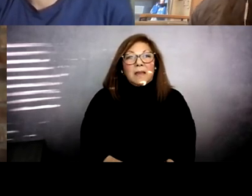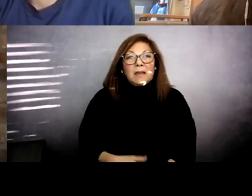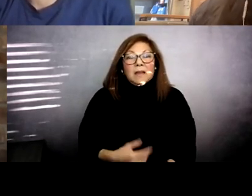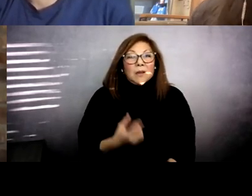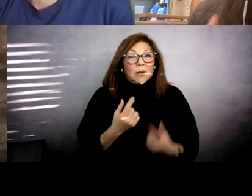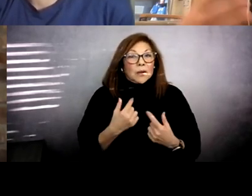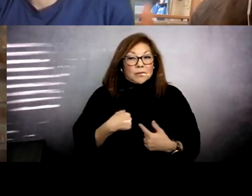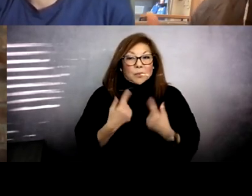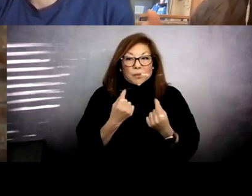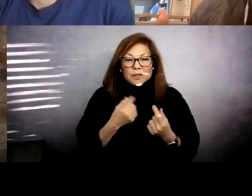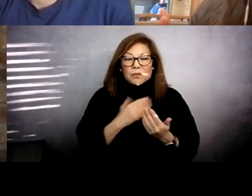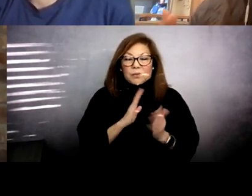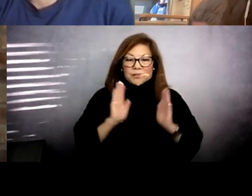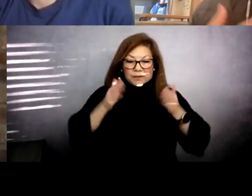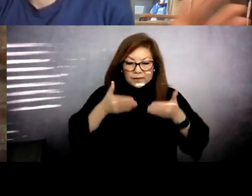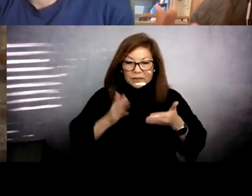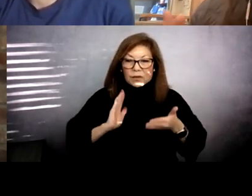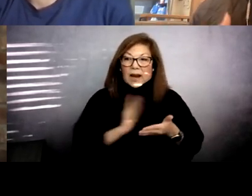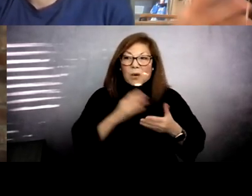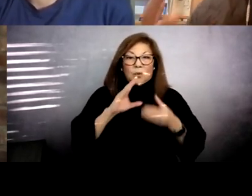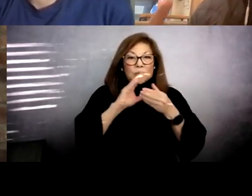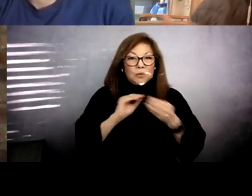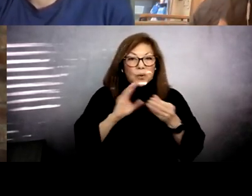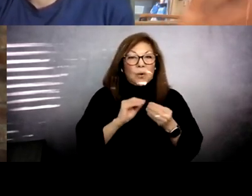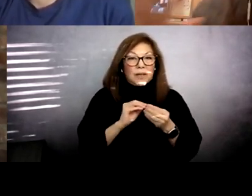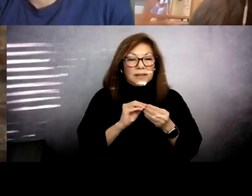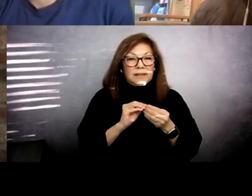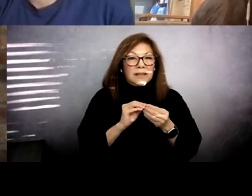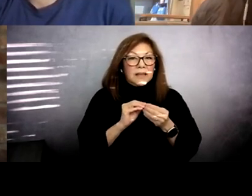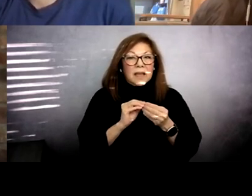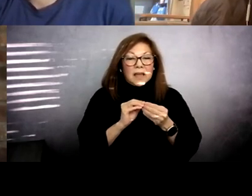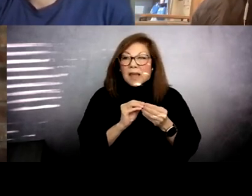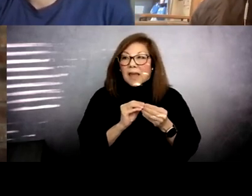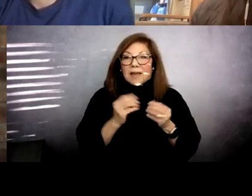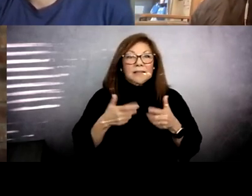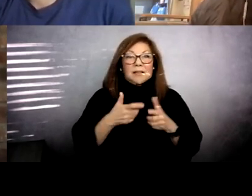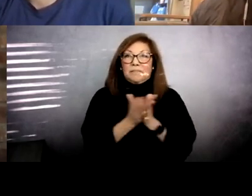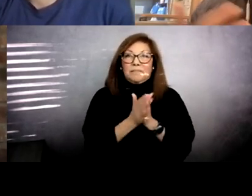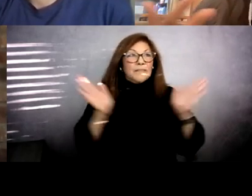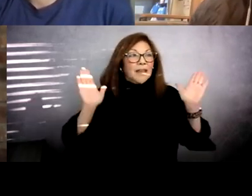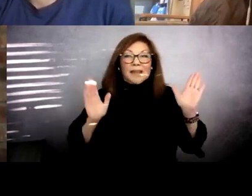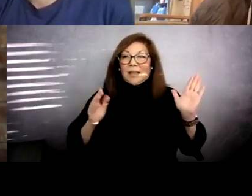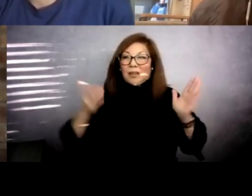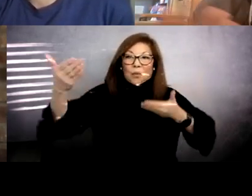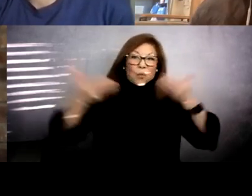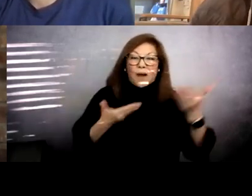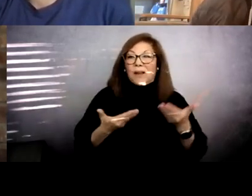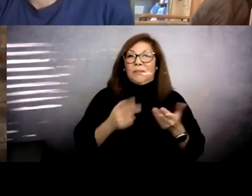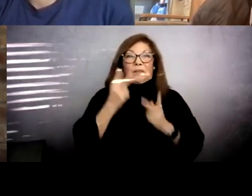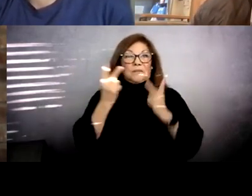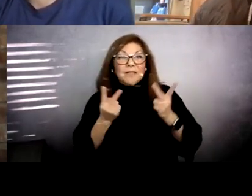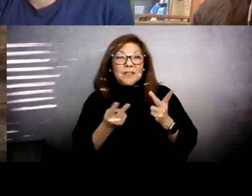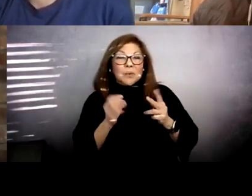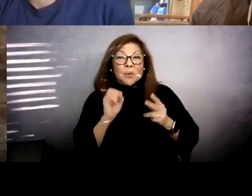can do is just center our stories and hope. And it's a big tent and people are welcome to come in. And, you know, they're welcome to visit or they're welcome to